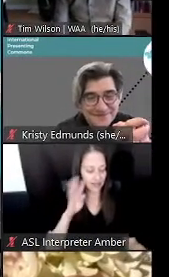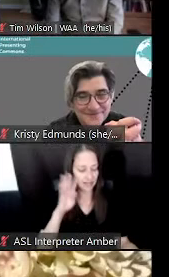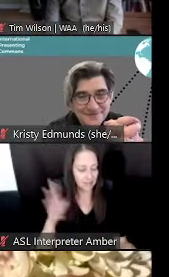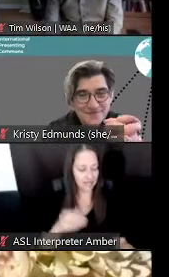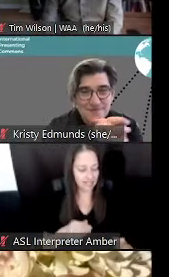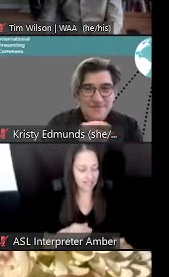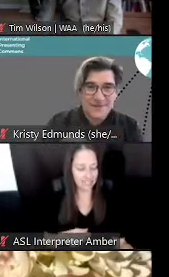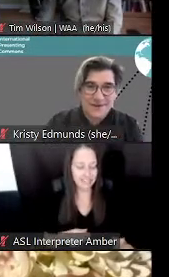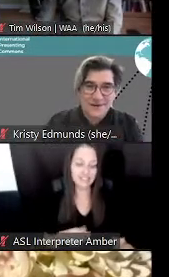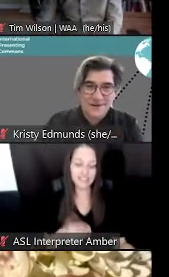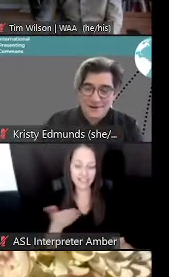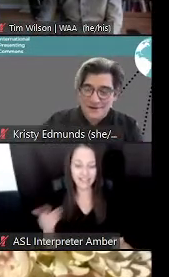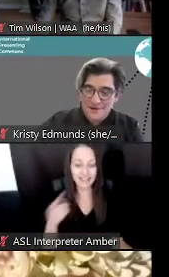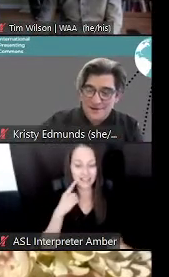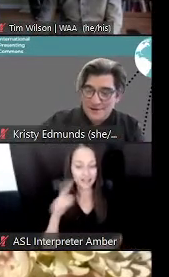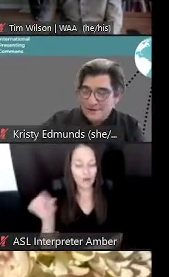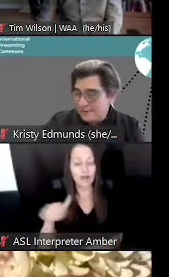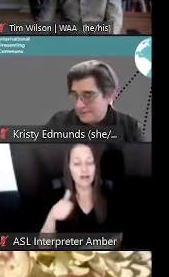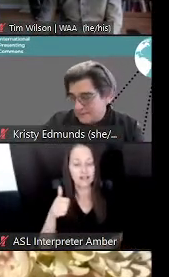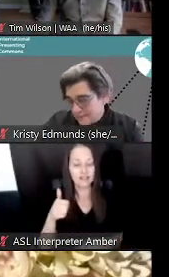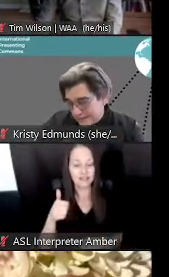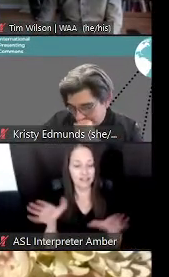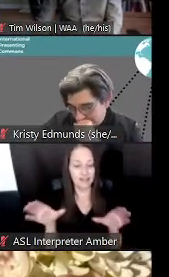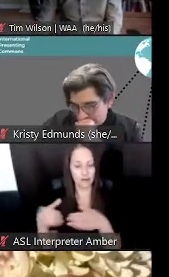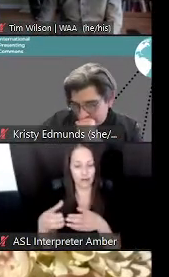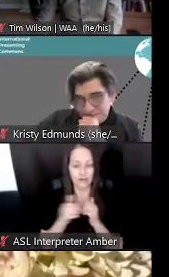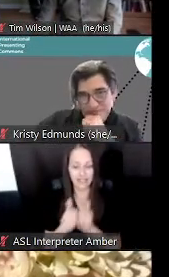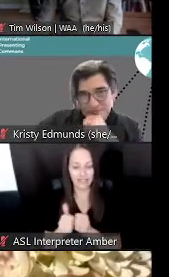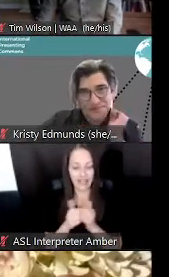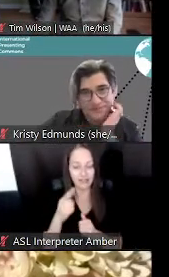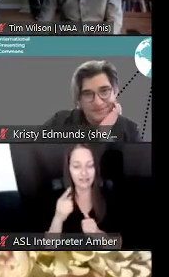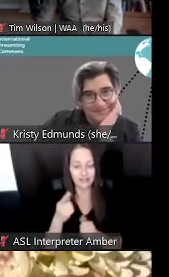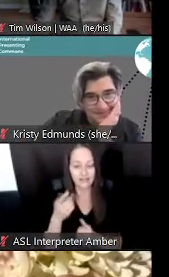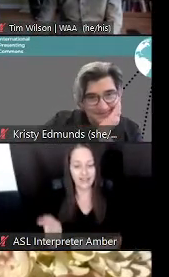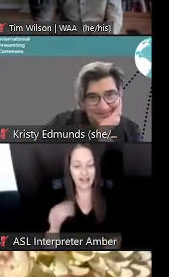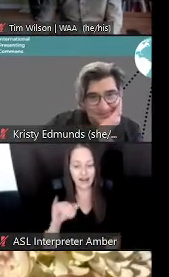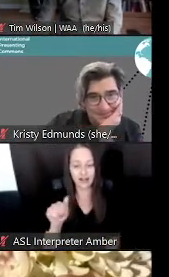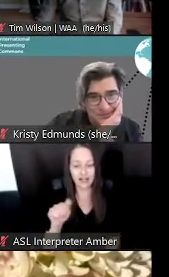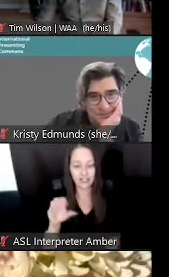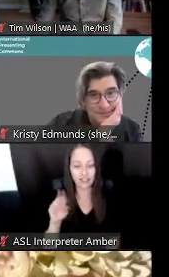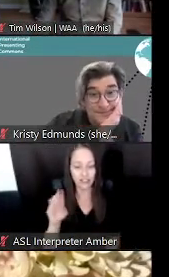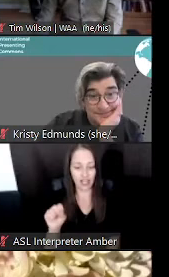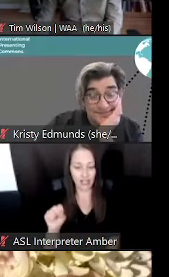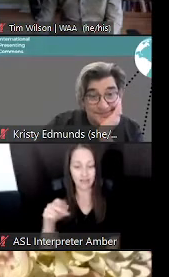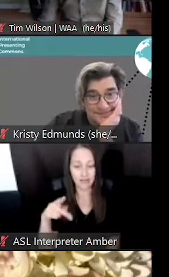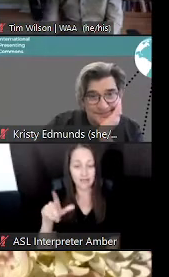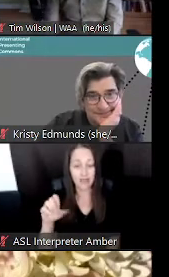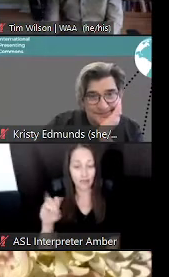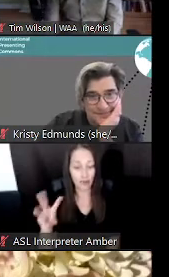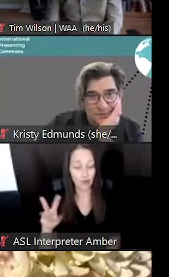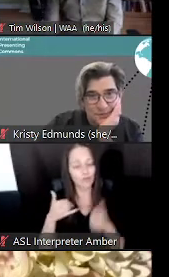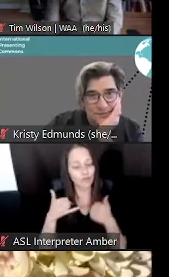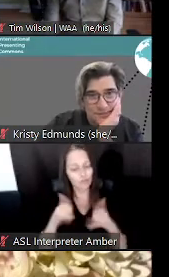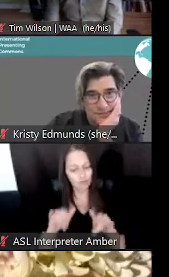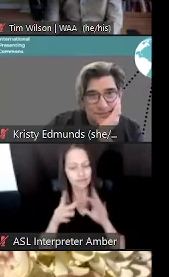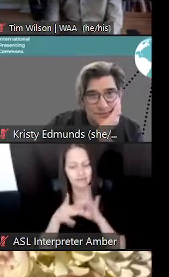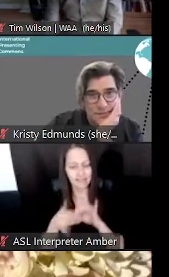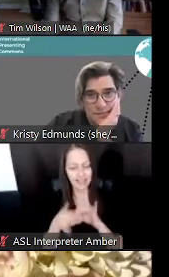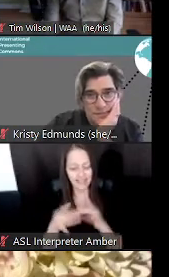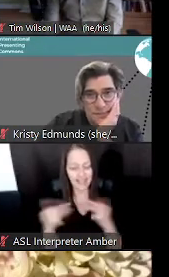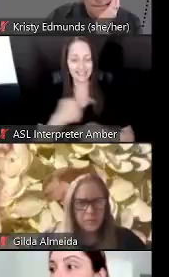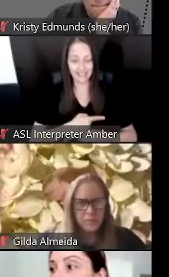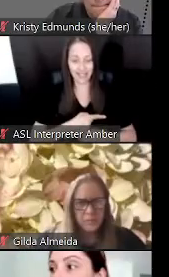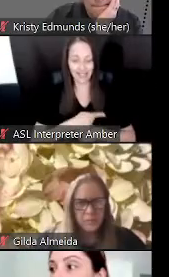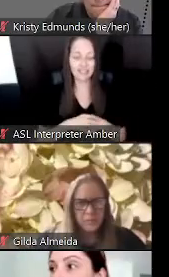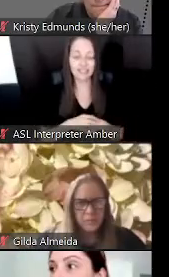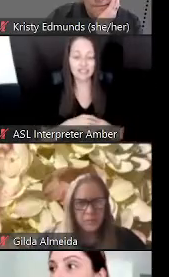presenters together at Jacob's Pillow, and thus our connection with Global Pillow today. We see today as a pilot for